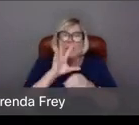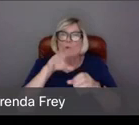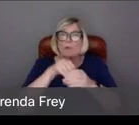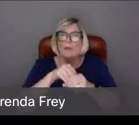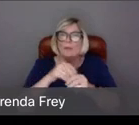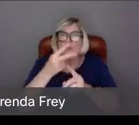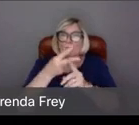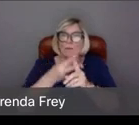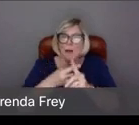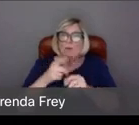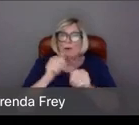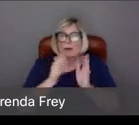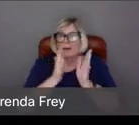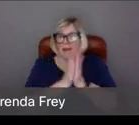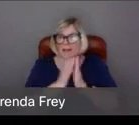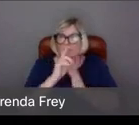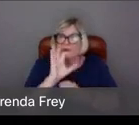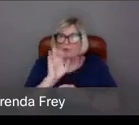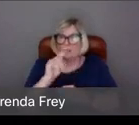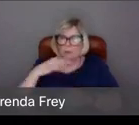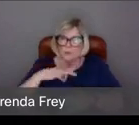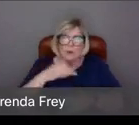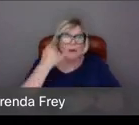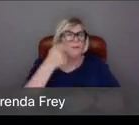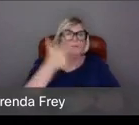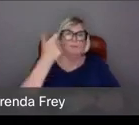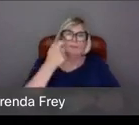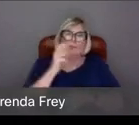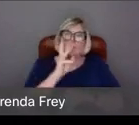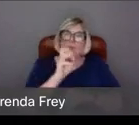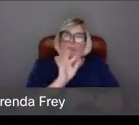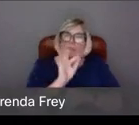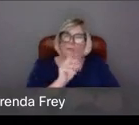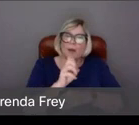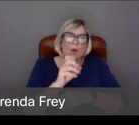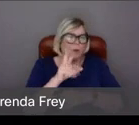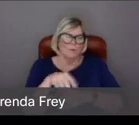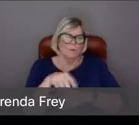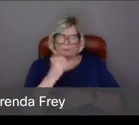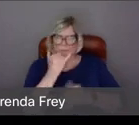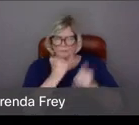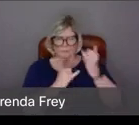you can request it then. If you're on welfare, or if you find inaccuracies that may be